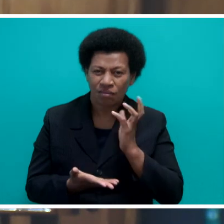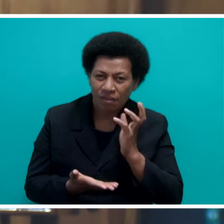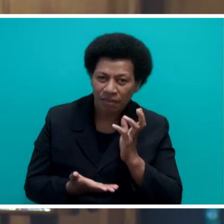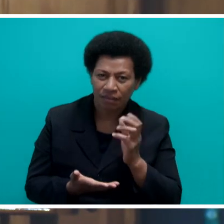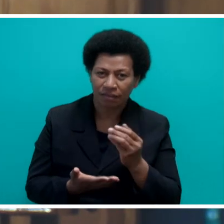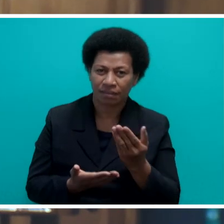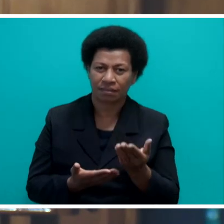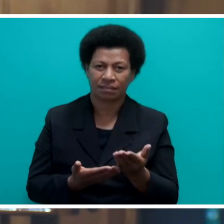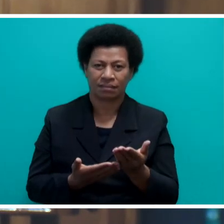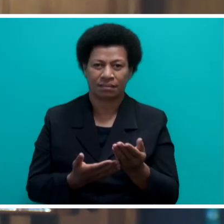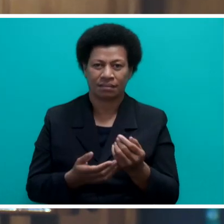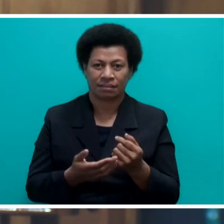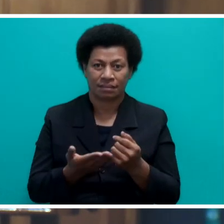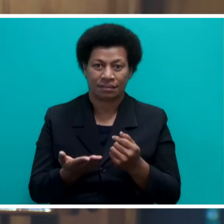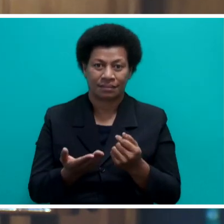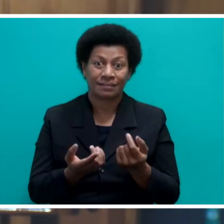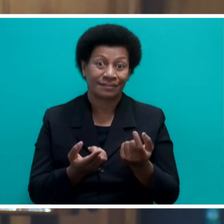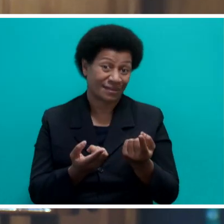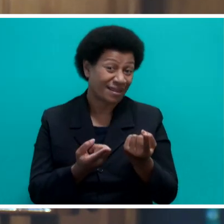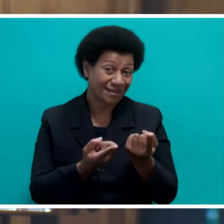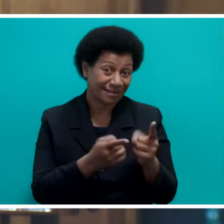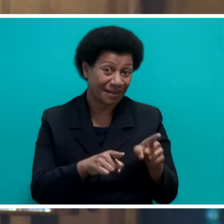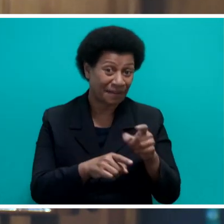younger daughter graduated on the day he died.